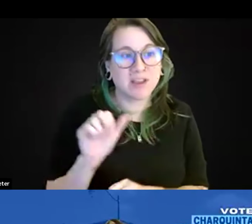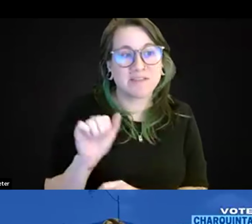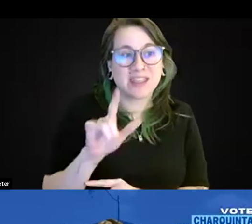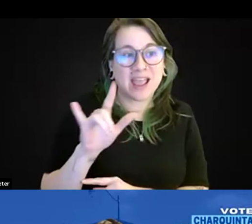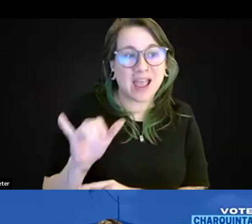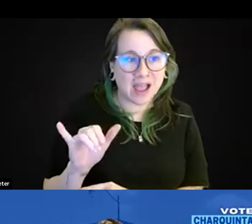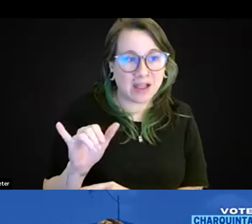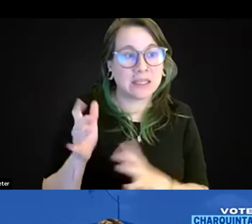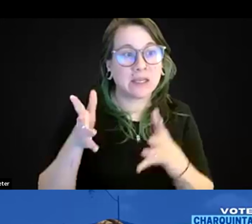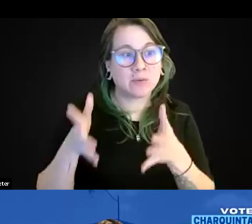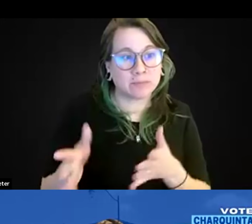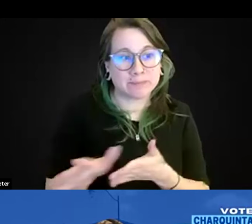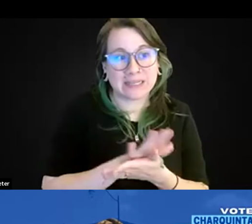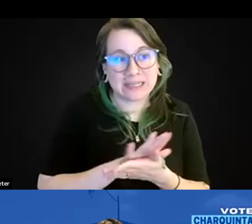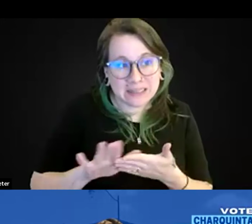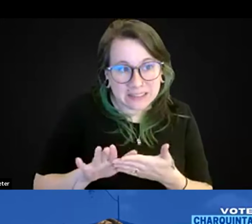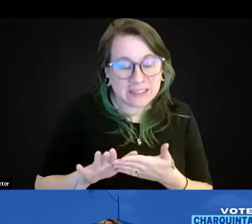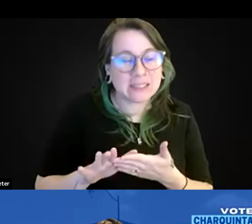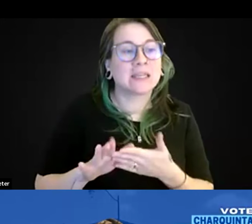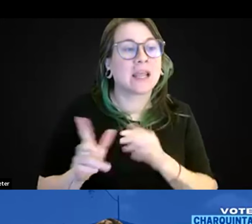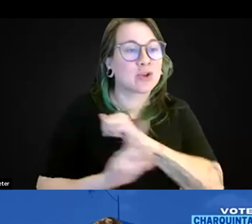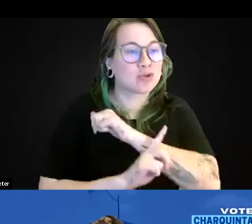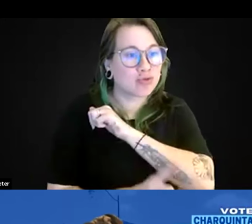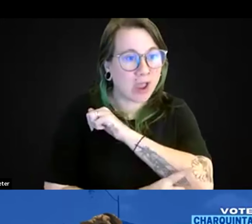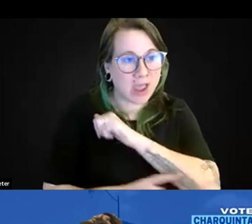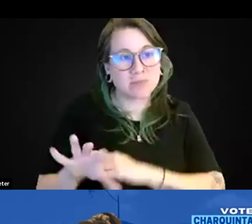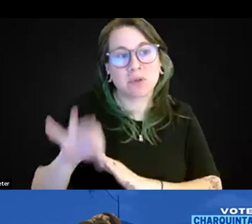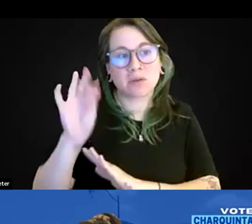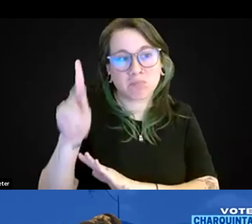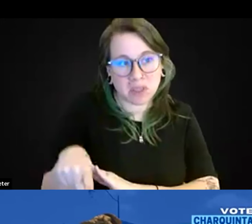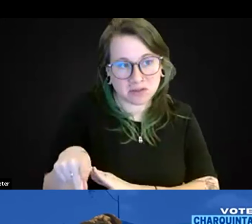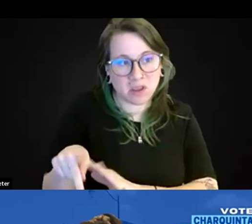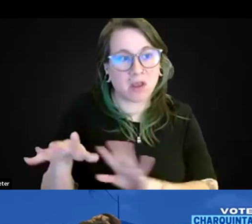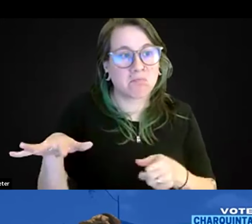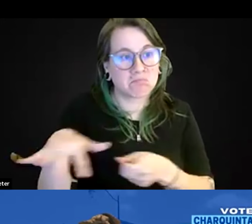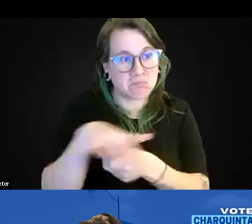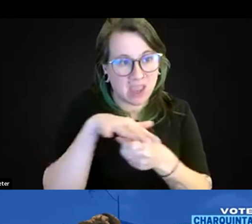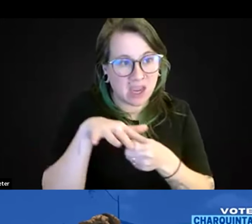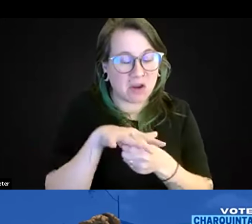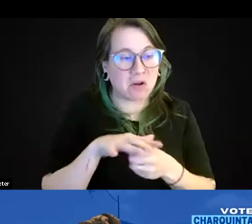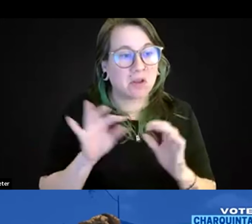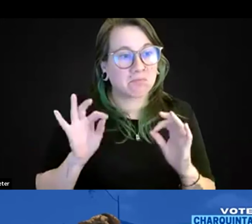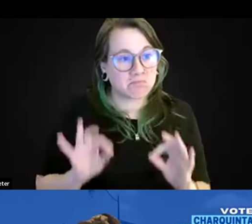remaining clean and trash being picked up. Otherwise,